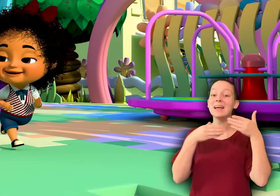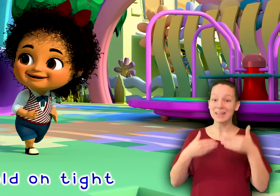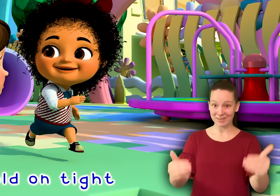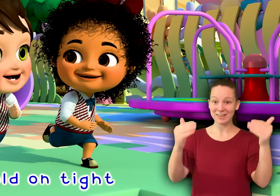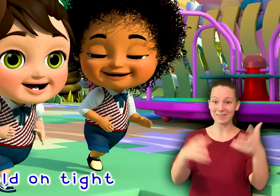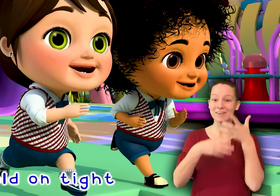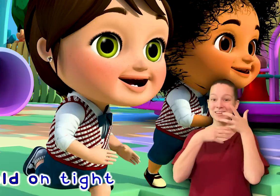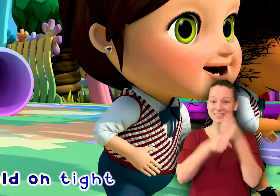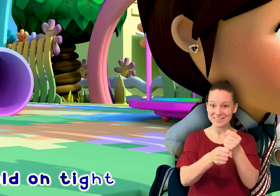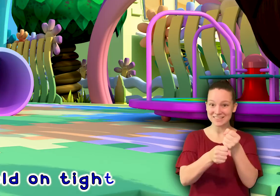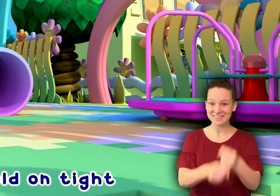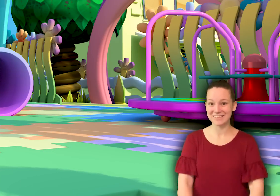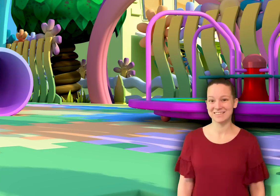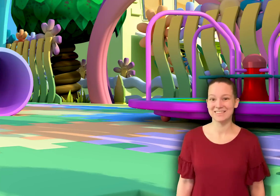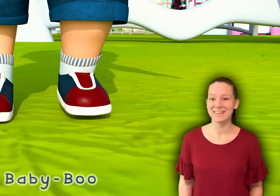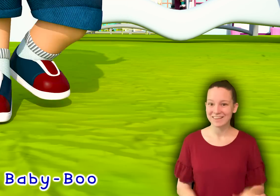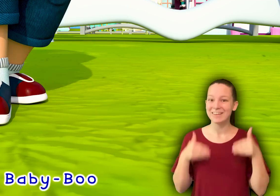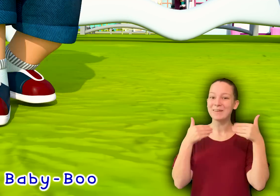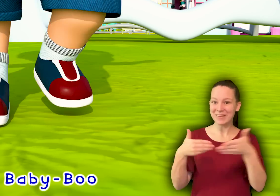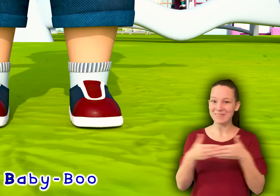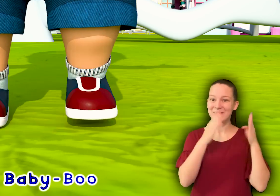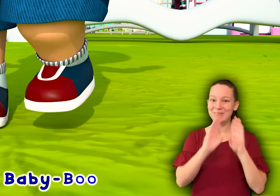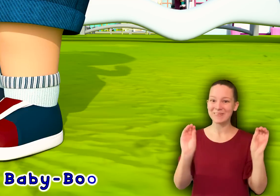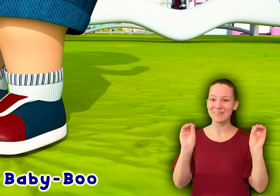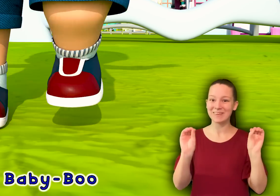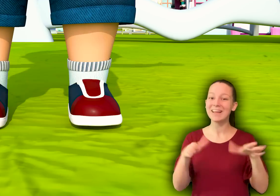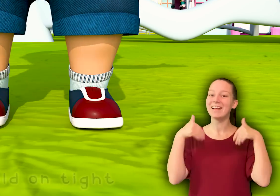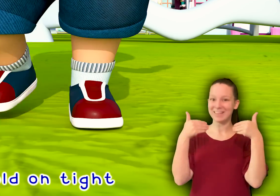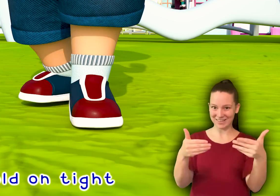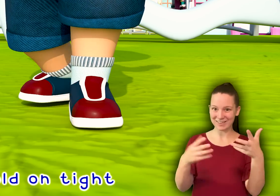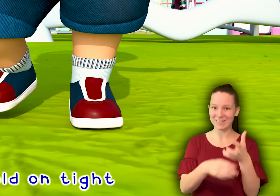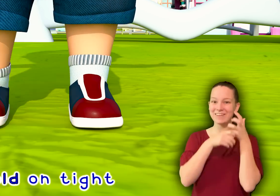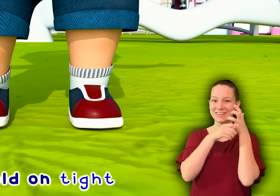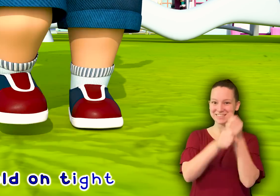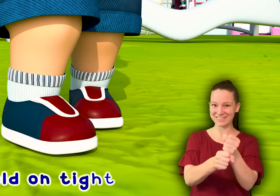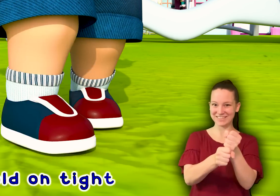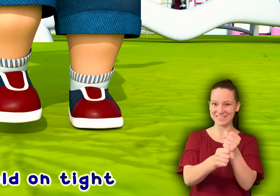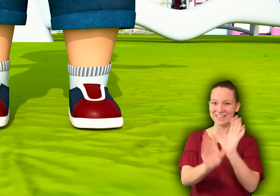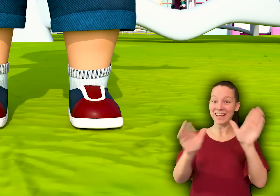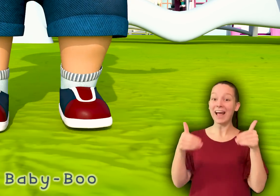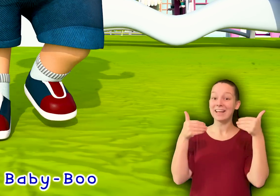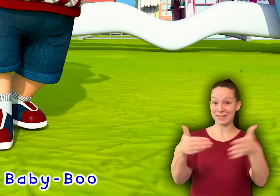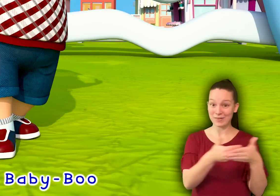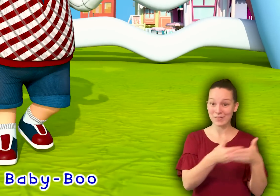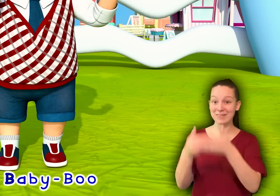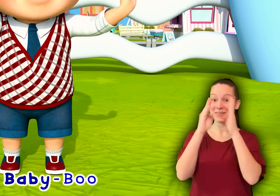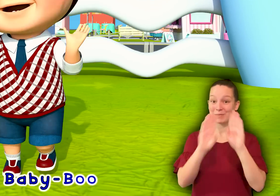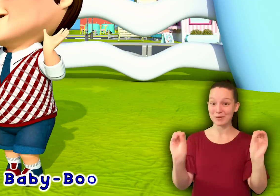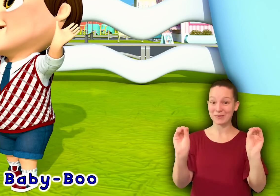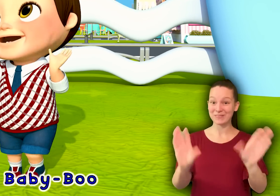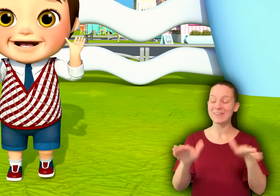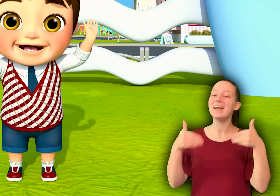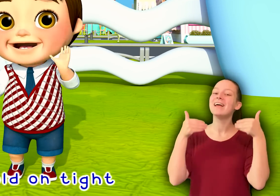boo here we go hold on tight here we go baby boo here we go hold on tight here we